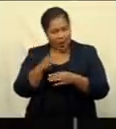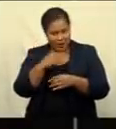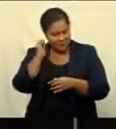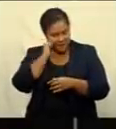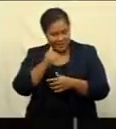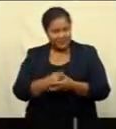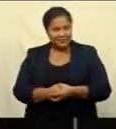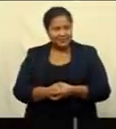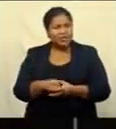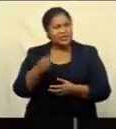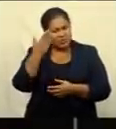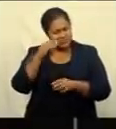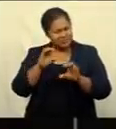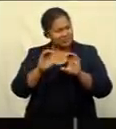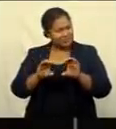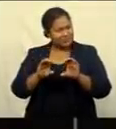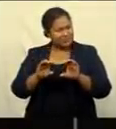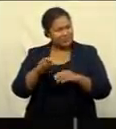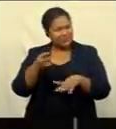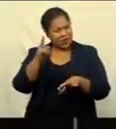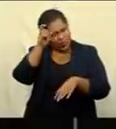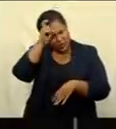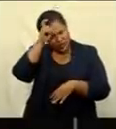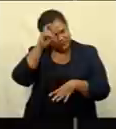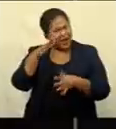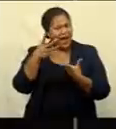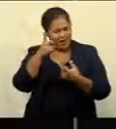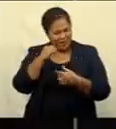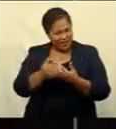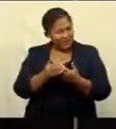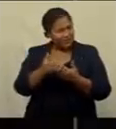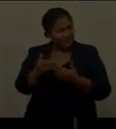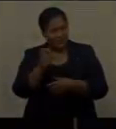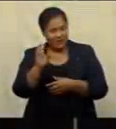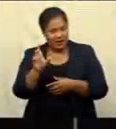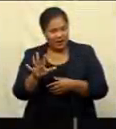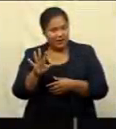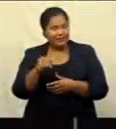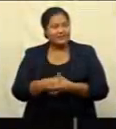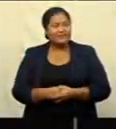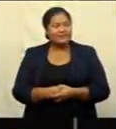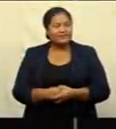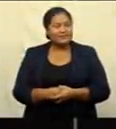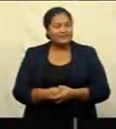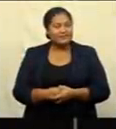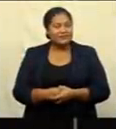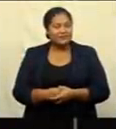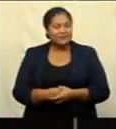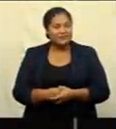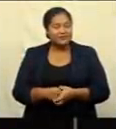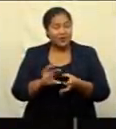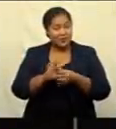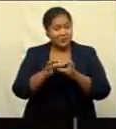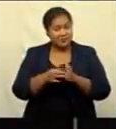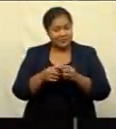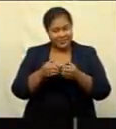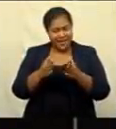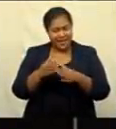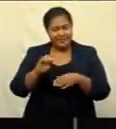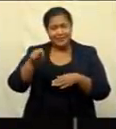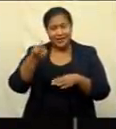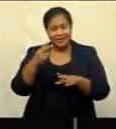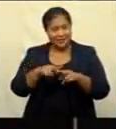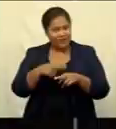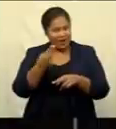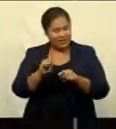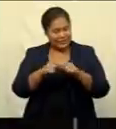relieved, the question is now, how can they go a step further on Saturday? The Olympics will start next Friday